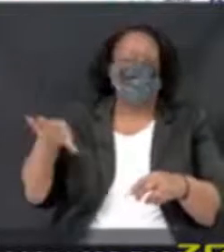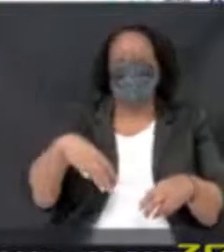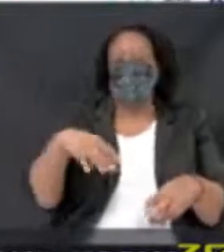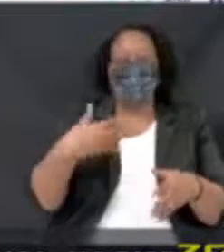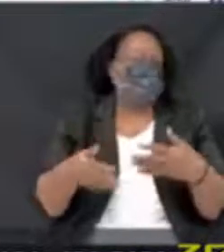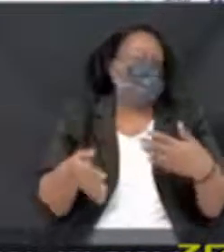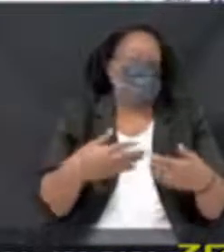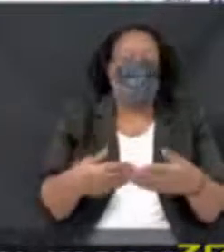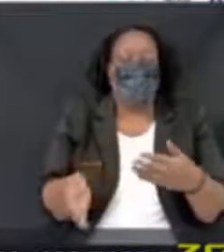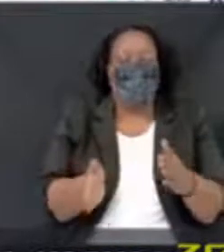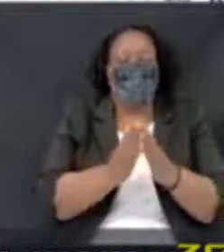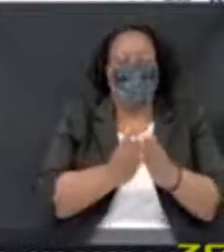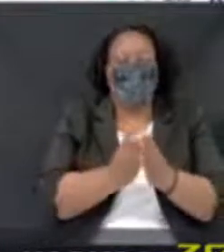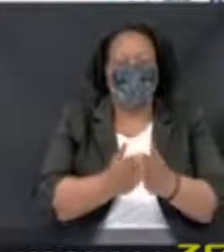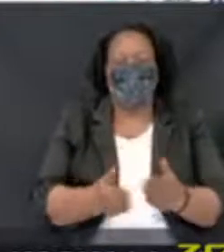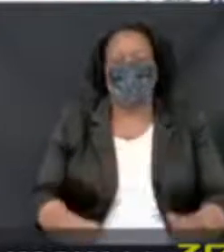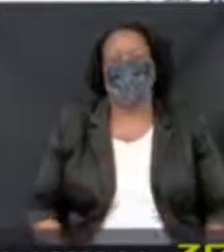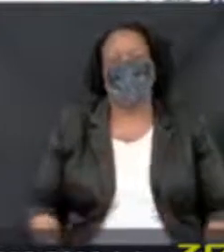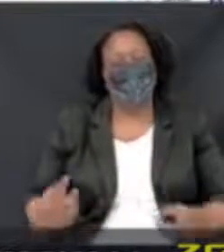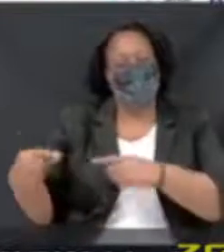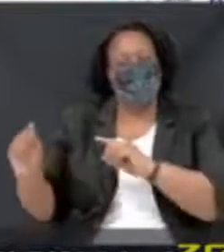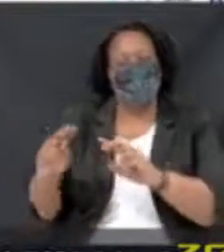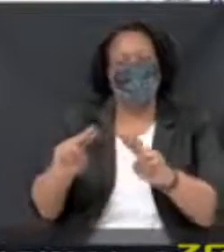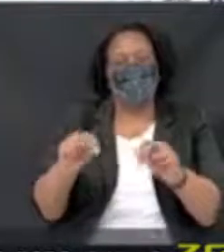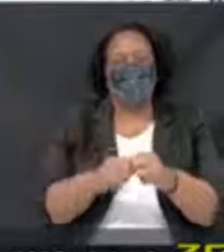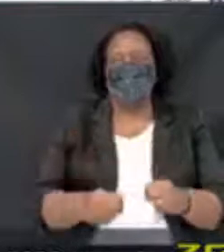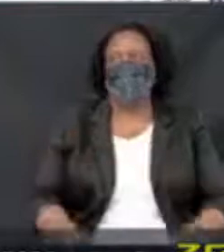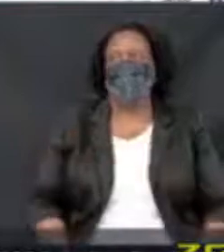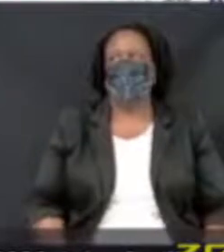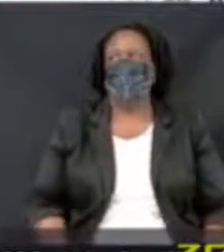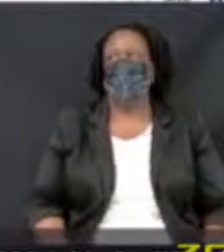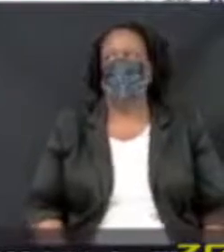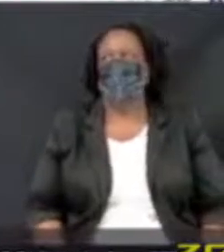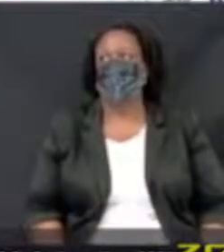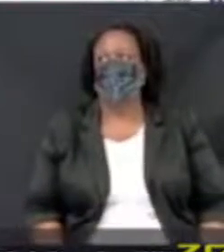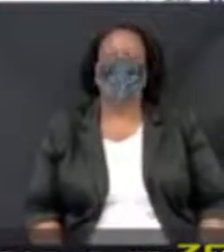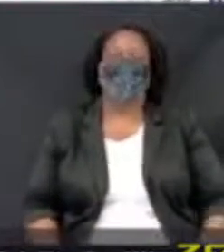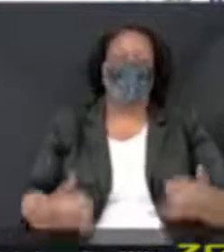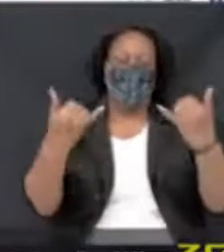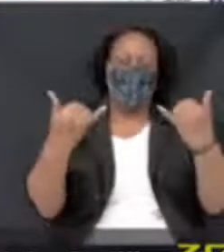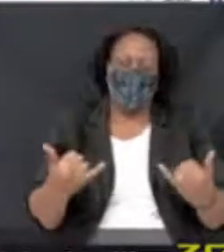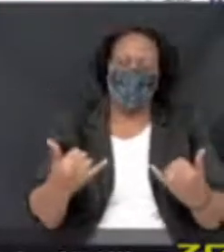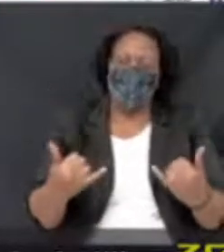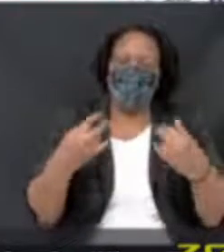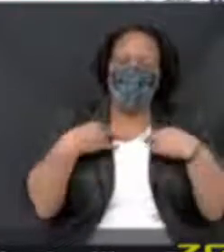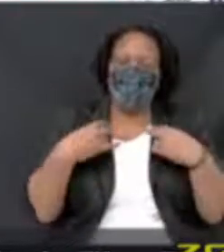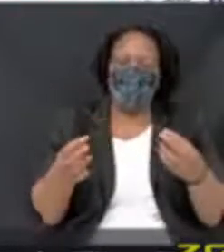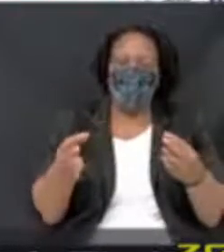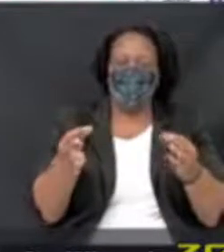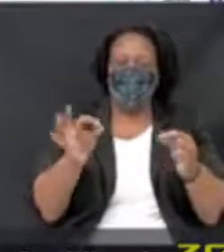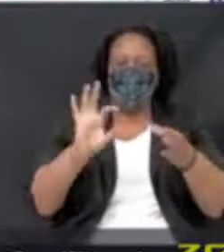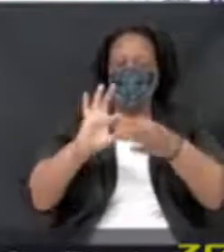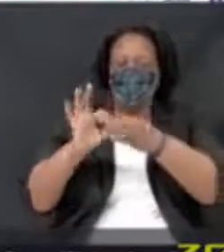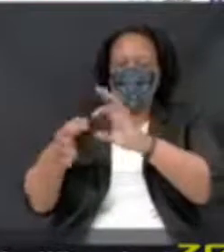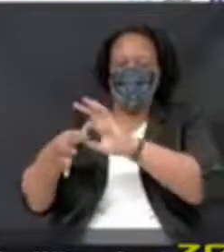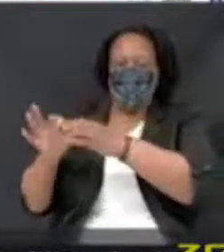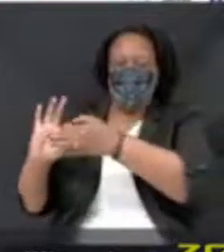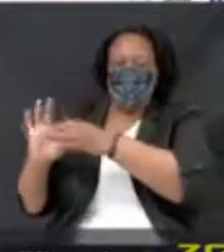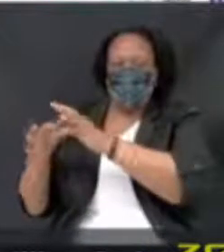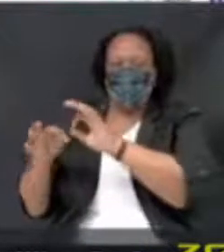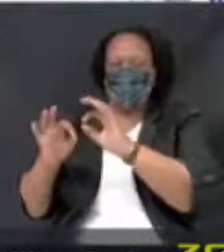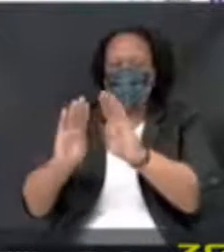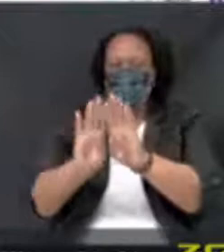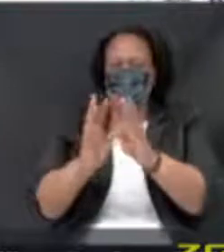controversy and a lot of debate. However, we have taken gradual processes in safeguarding you,